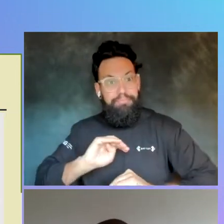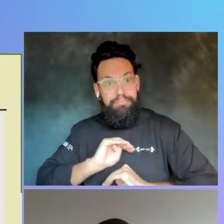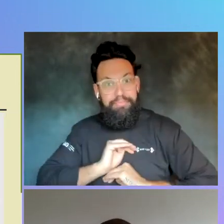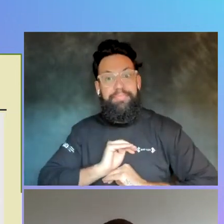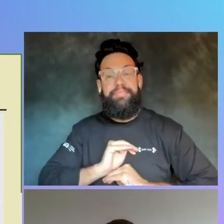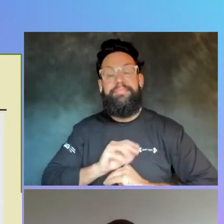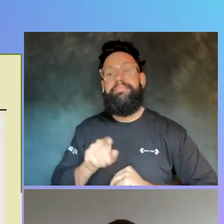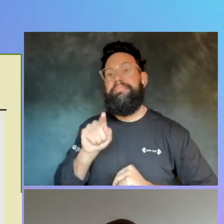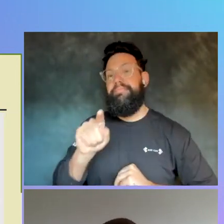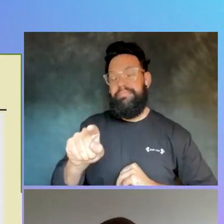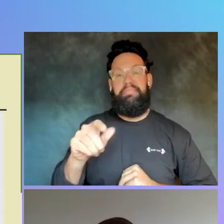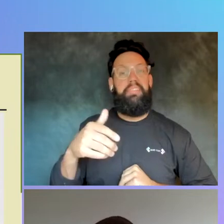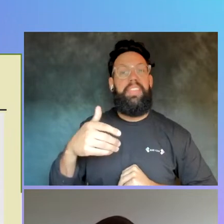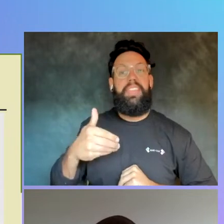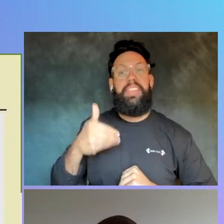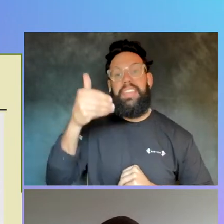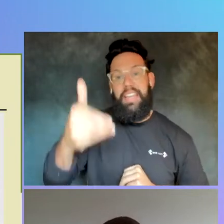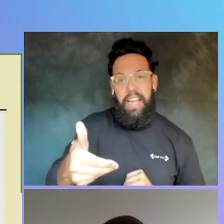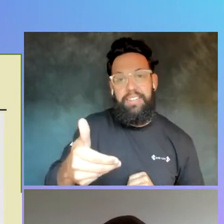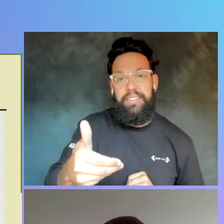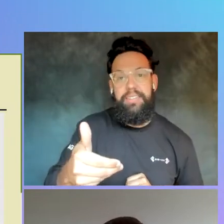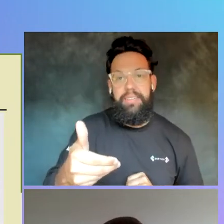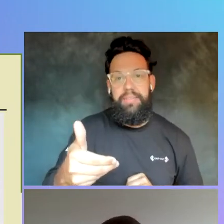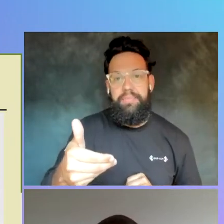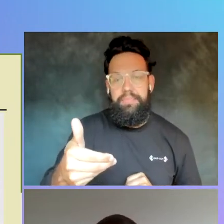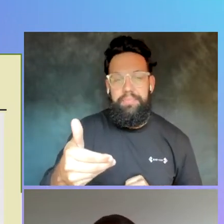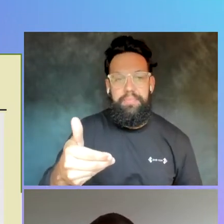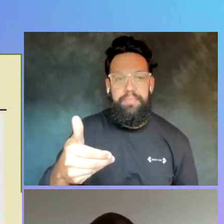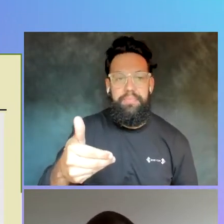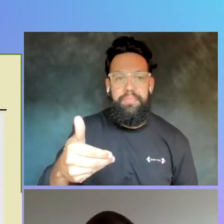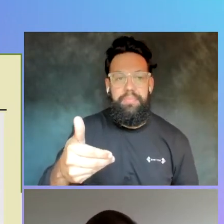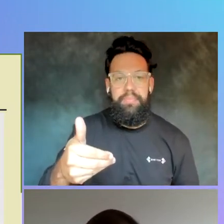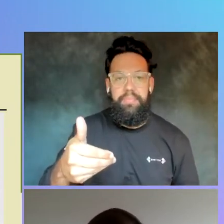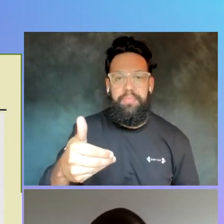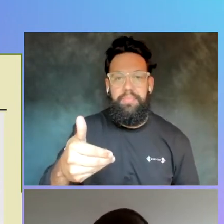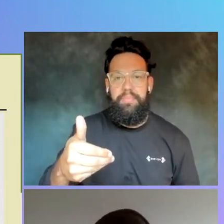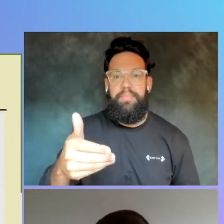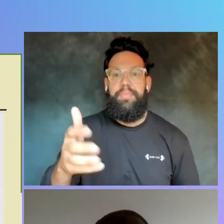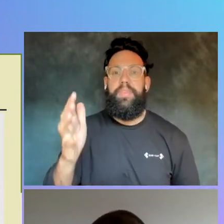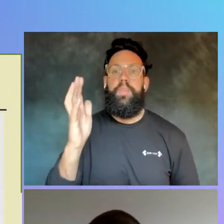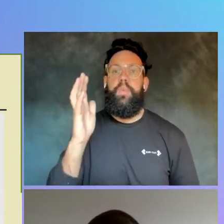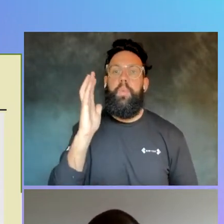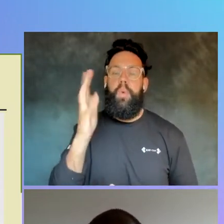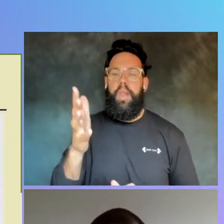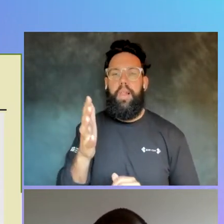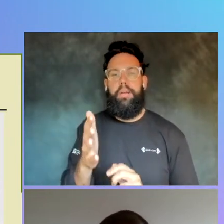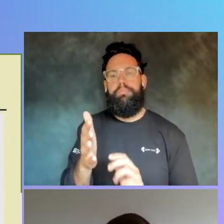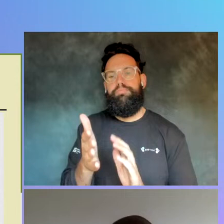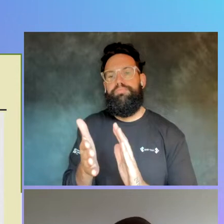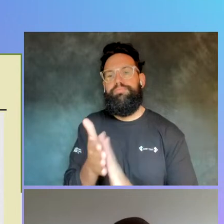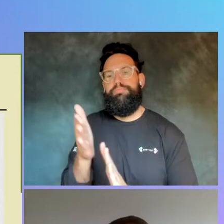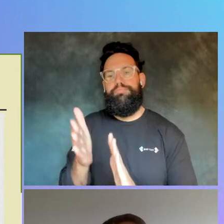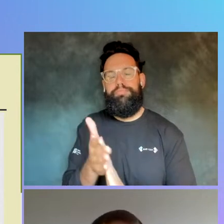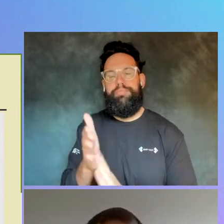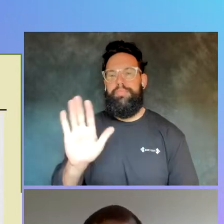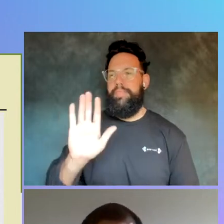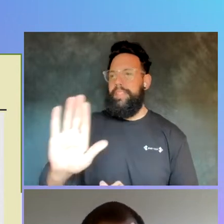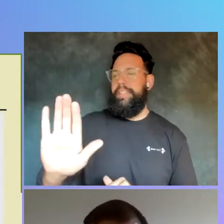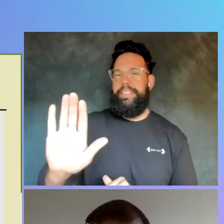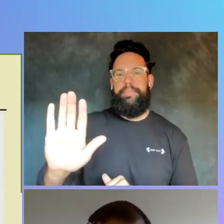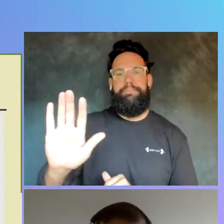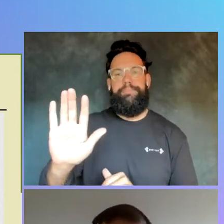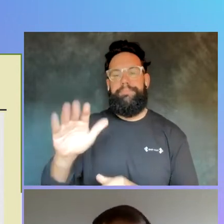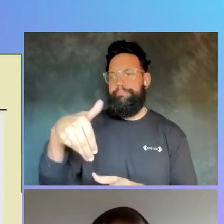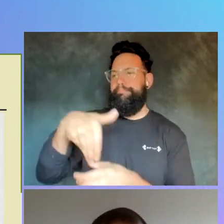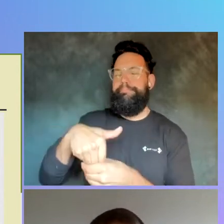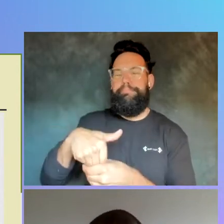the next step of generating its under the hood files, basically. So there is a list of files